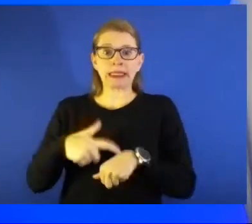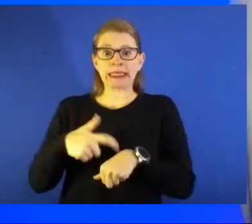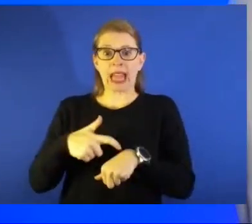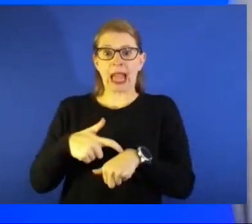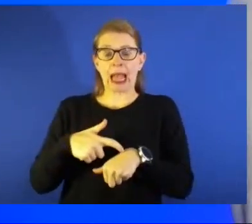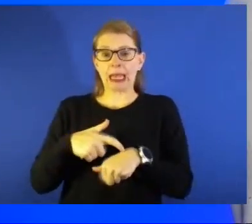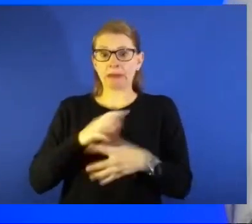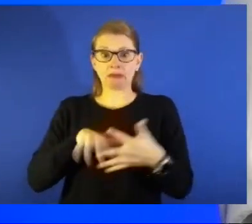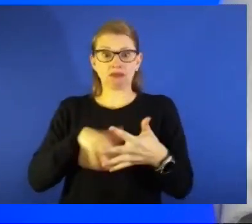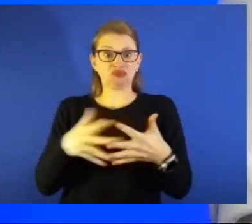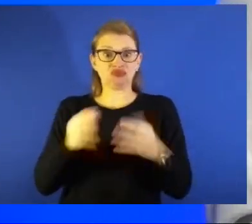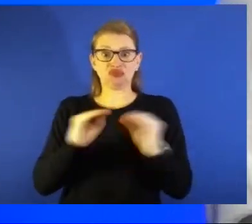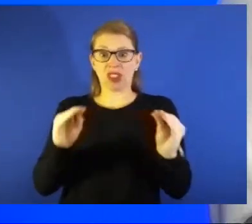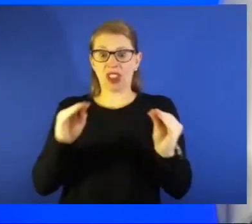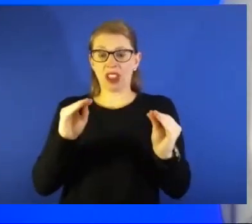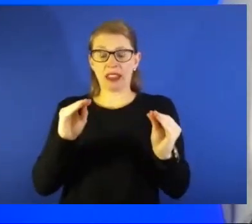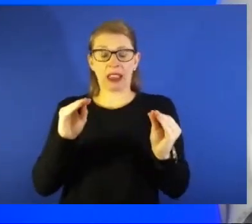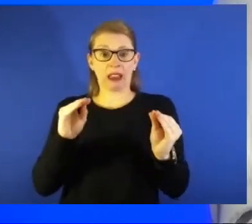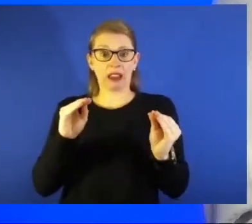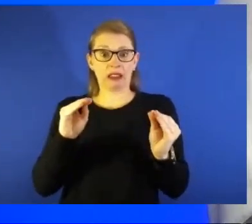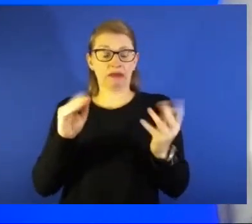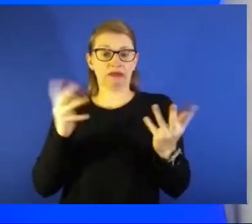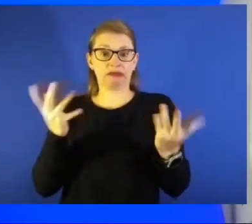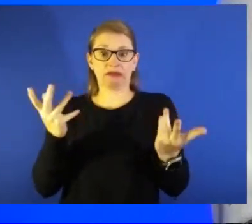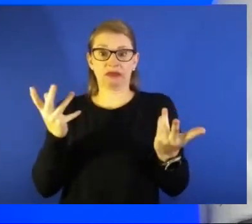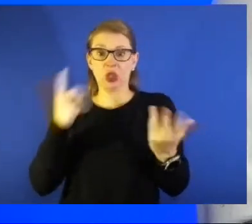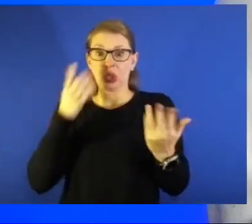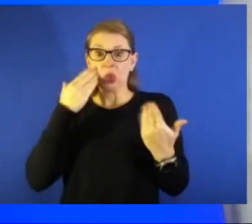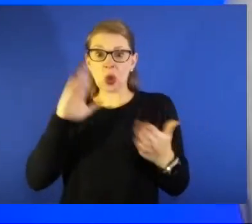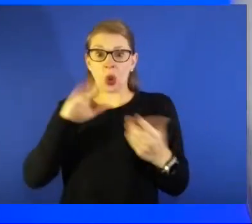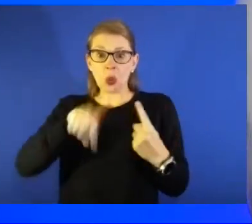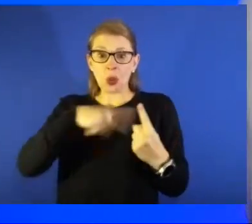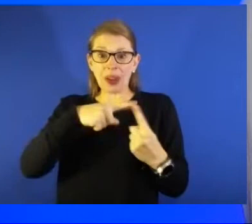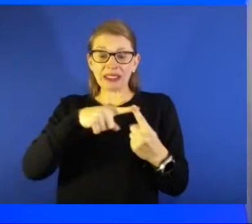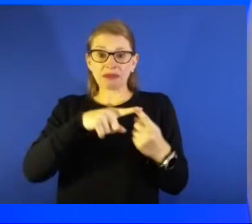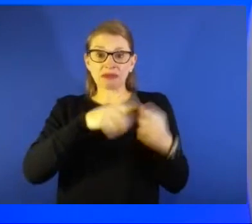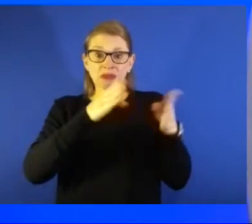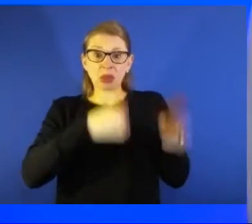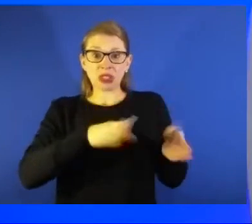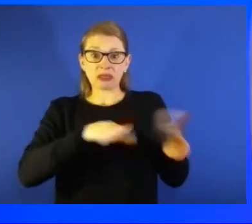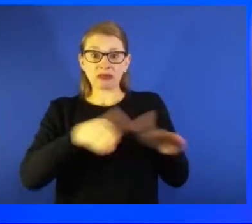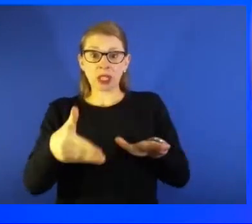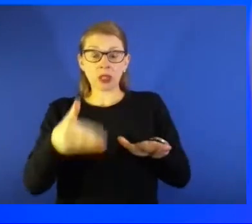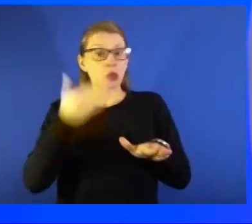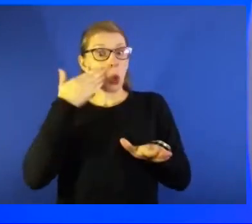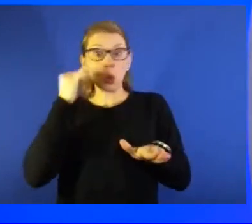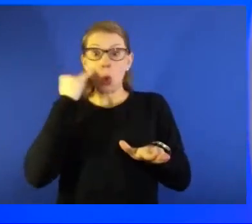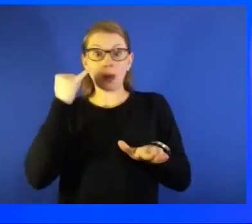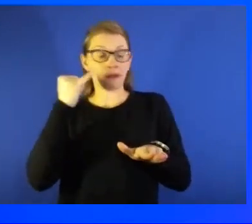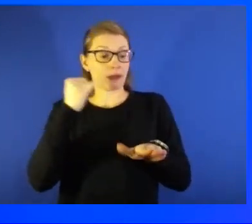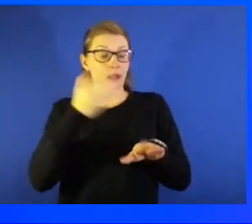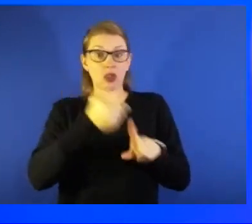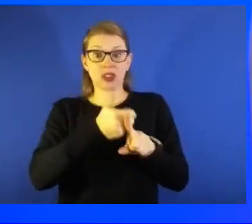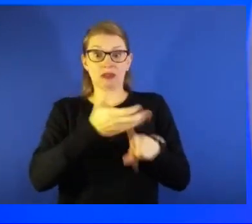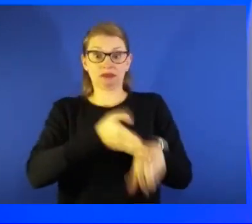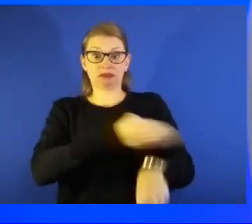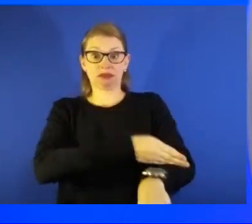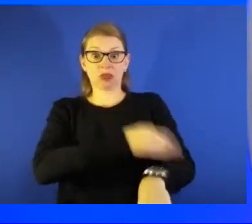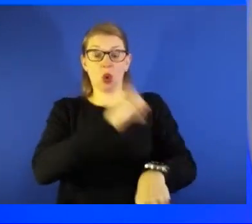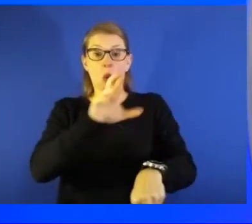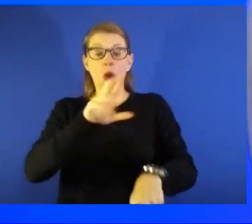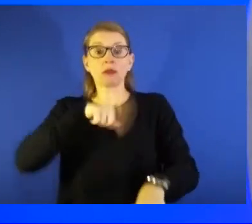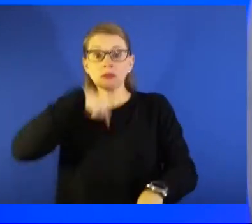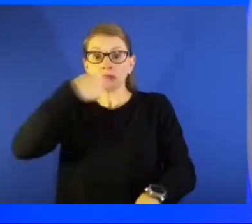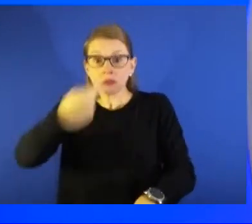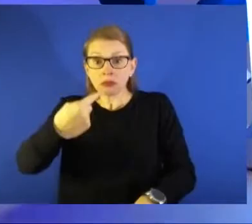anything either. We don't know when it's going to be over with. We don't know if you're going to get better. We don't know if you're going to come off the ventilator.